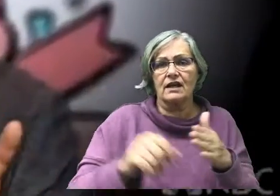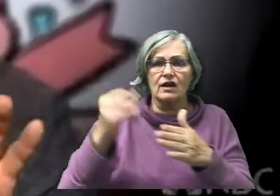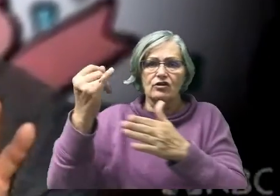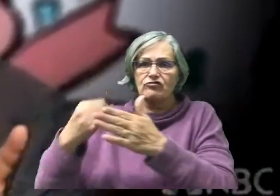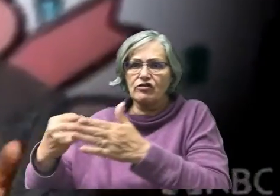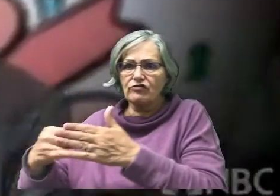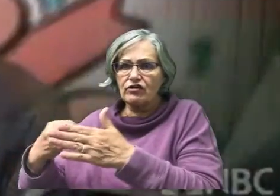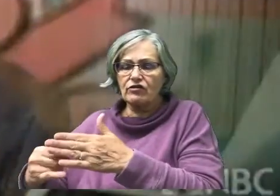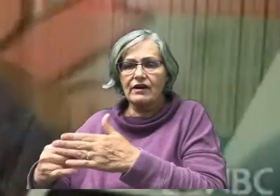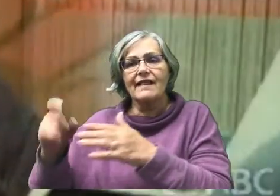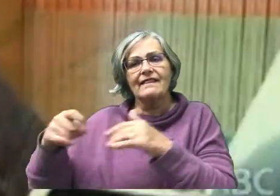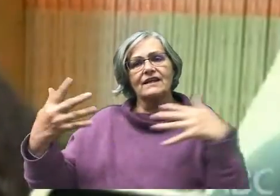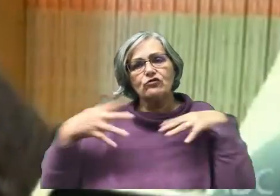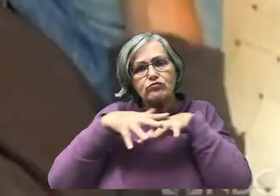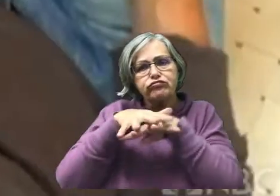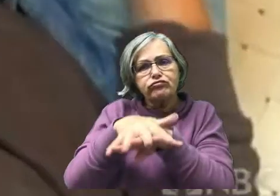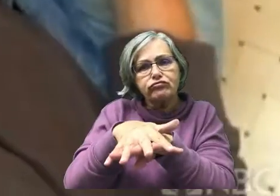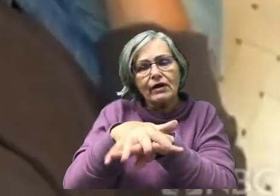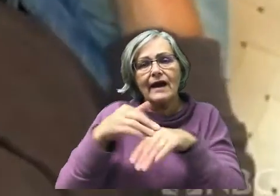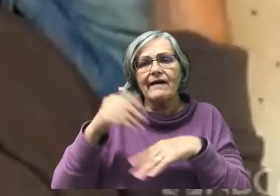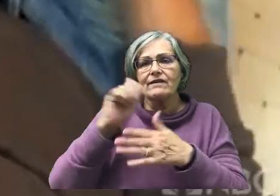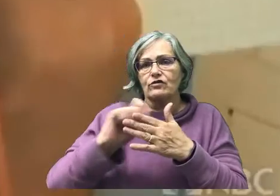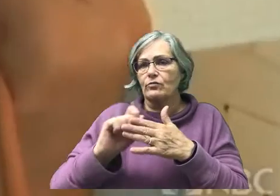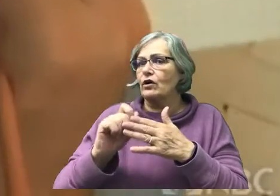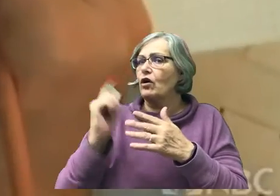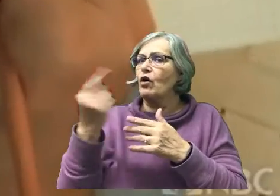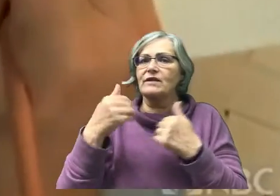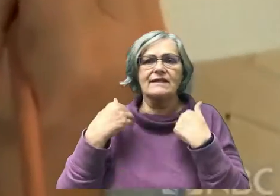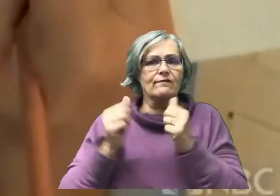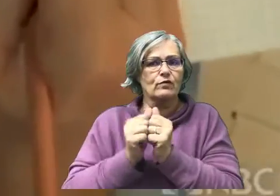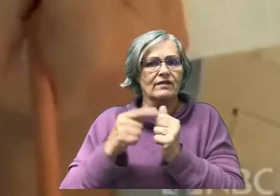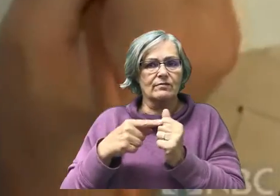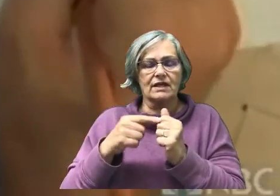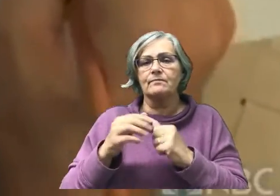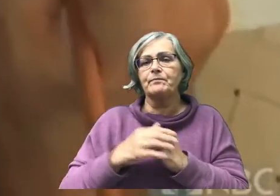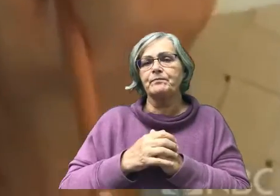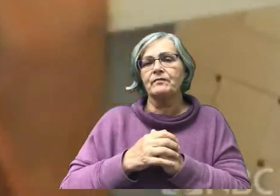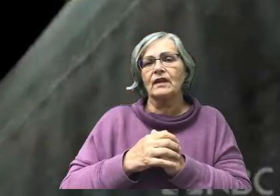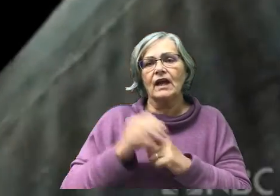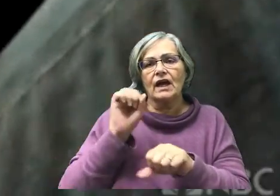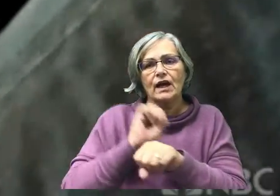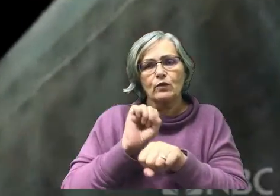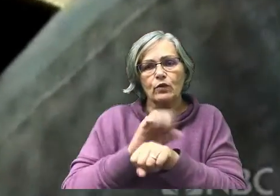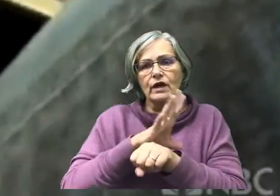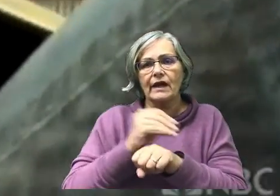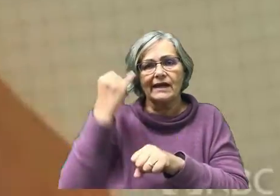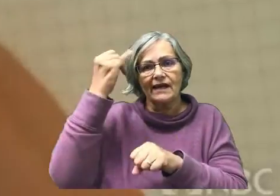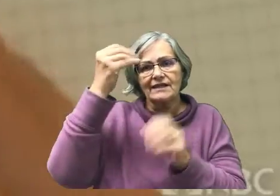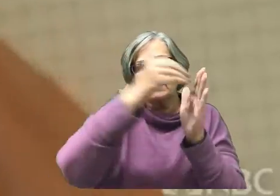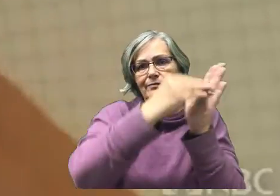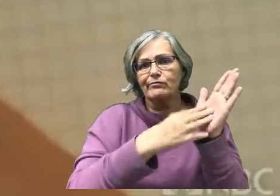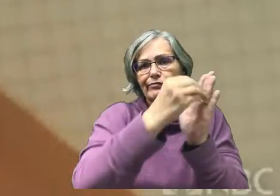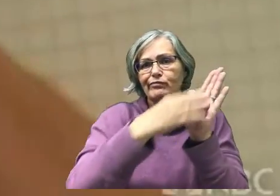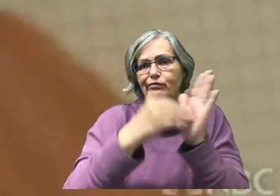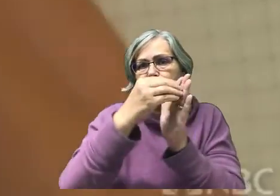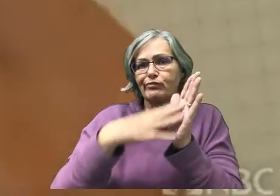hope that the two things would meet. I have a notebook that I always have my notebook with me, and certainly in my studio, and my ideas come